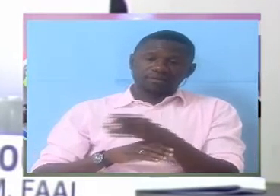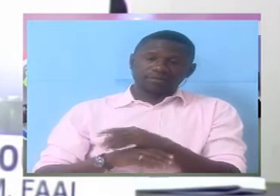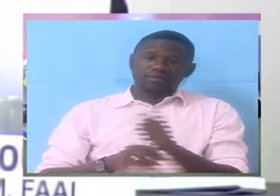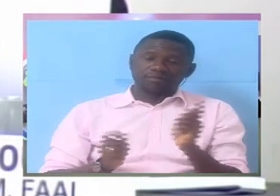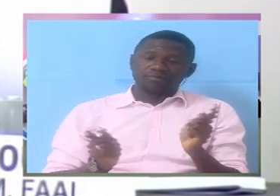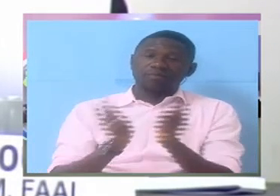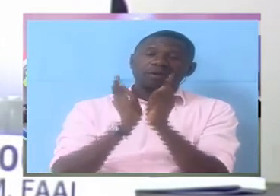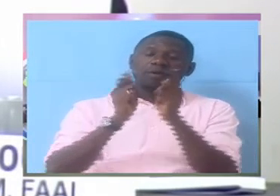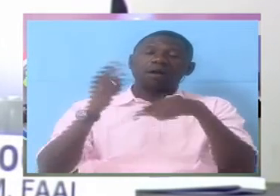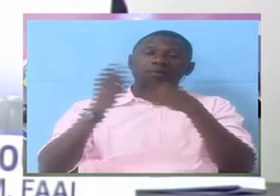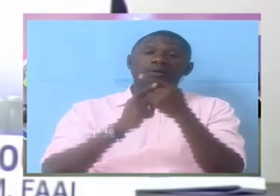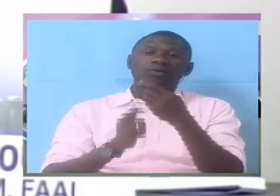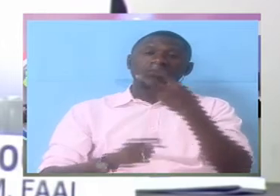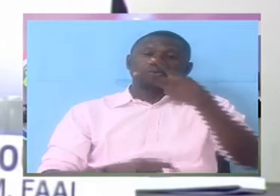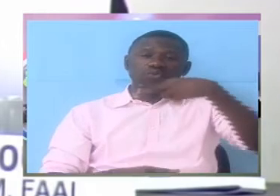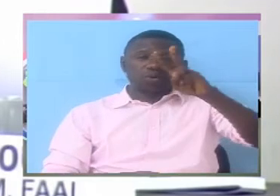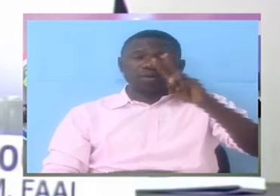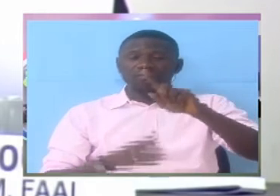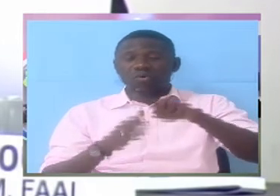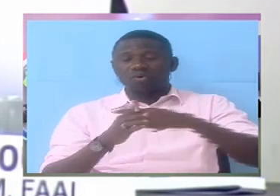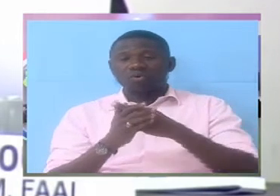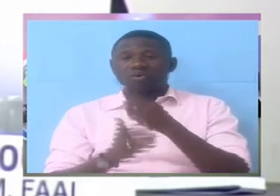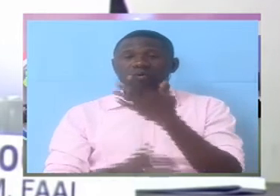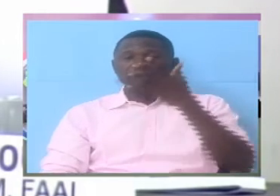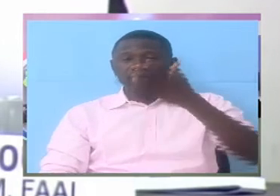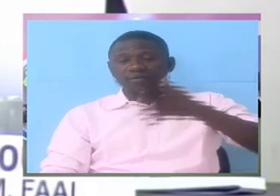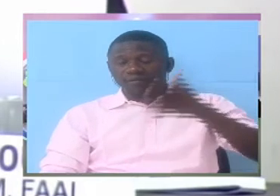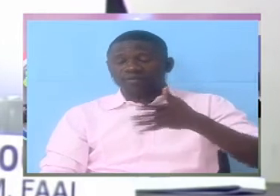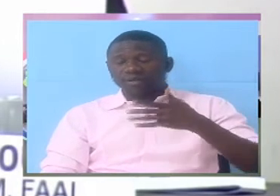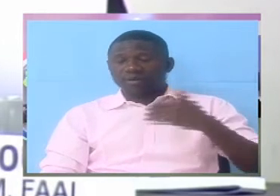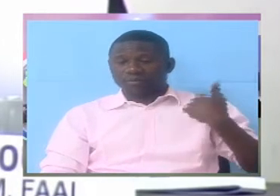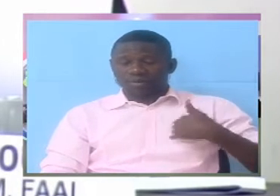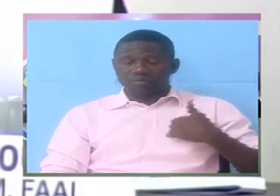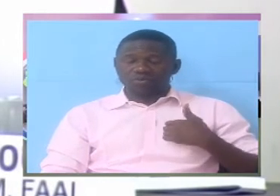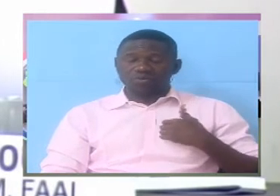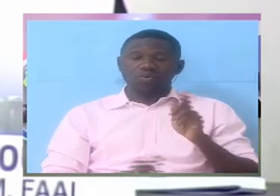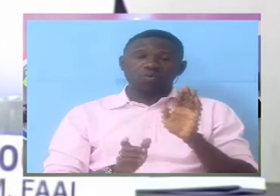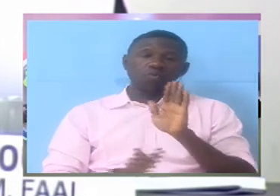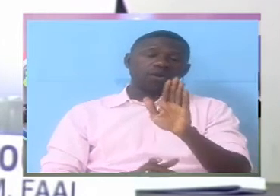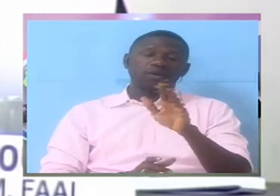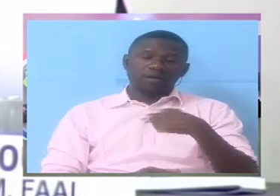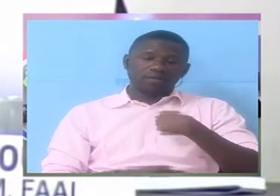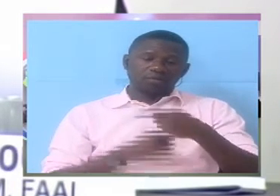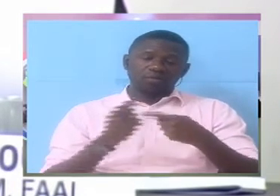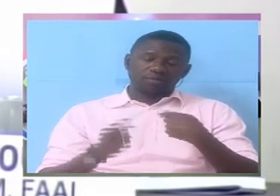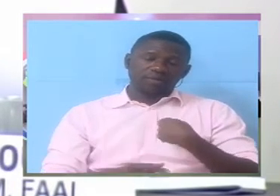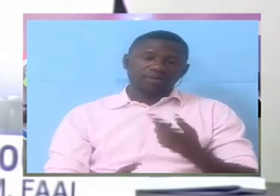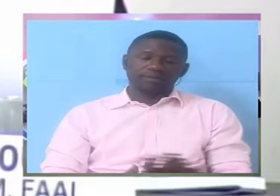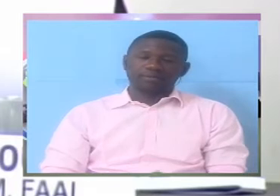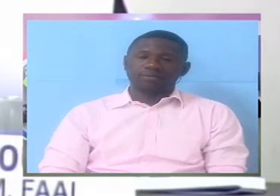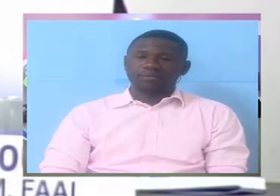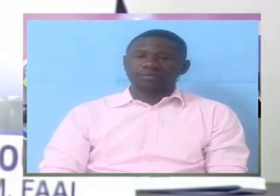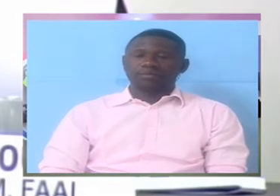found about 12 to 15 individuals waiting for me. Is that